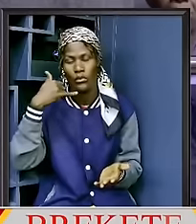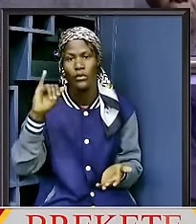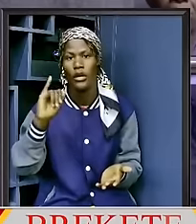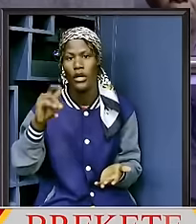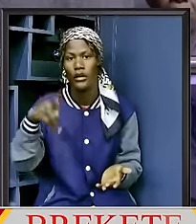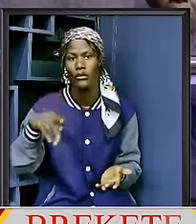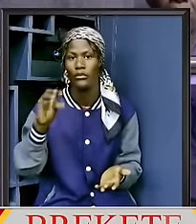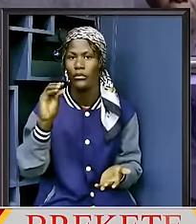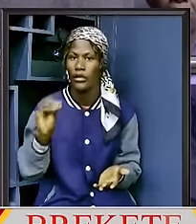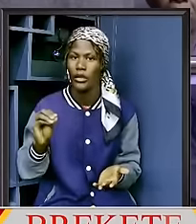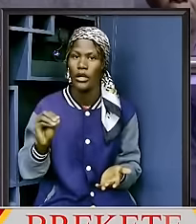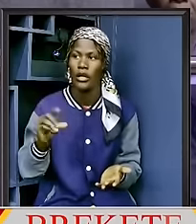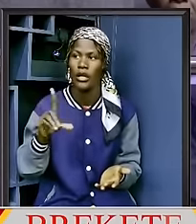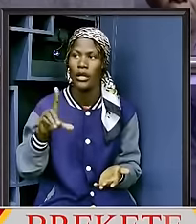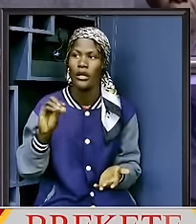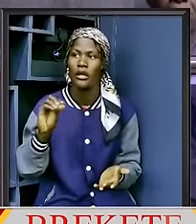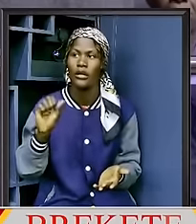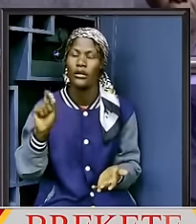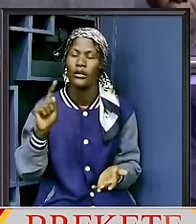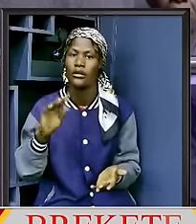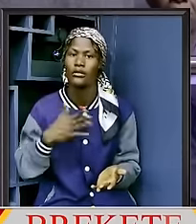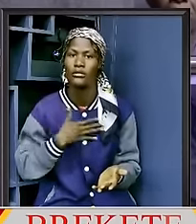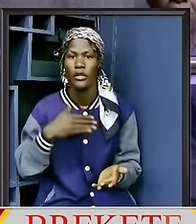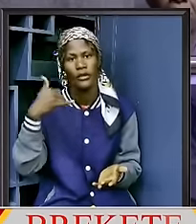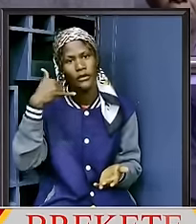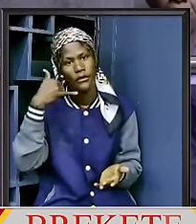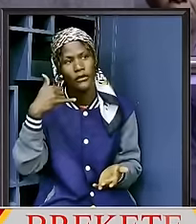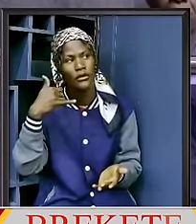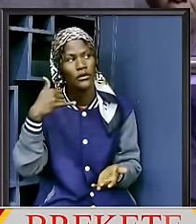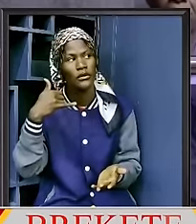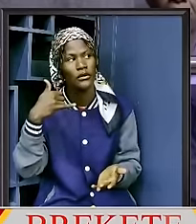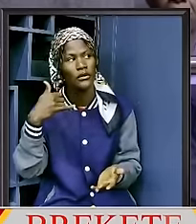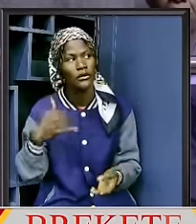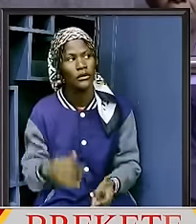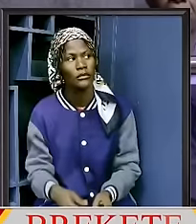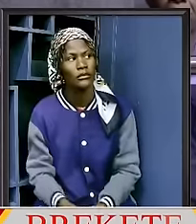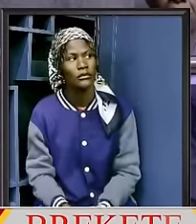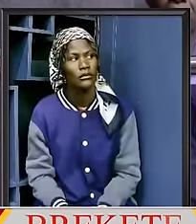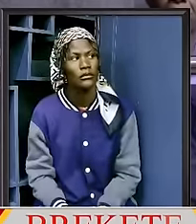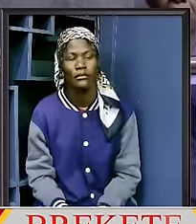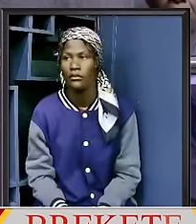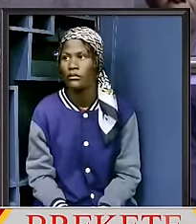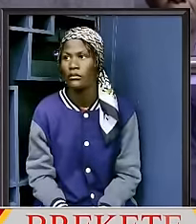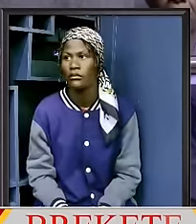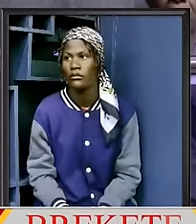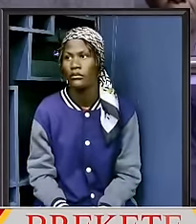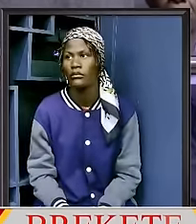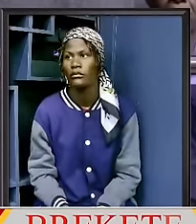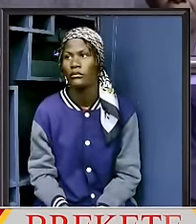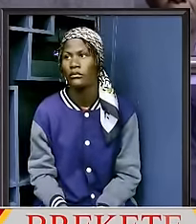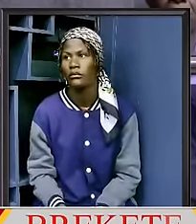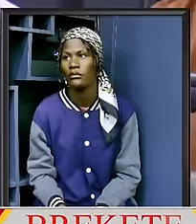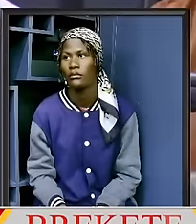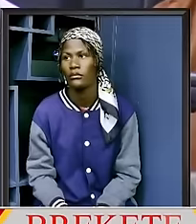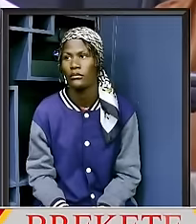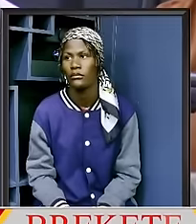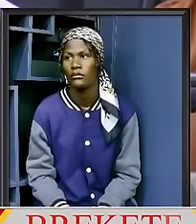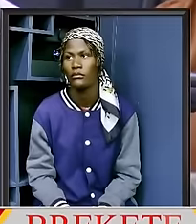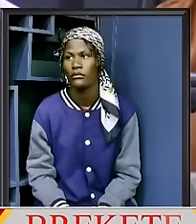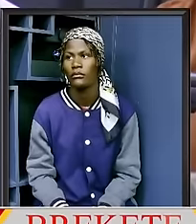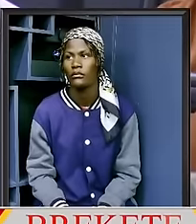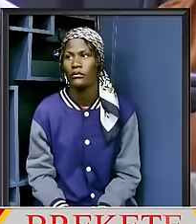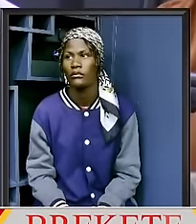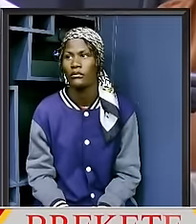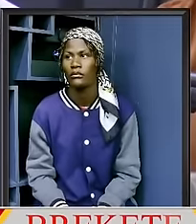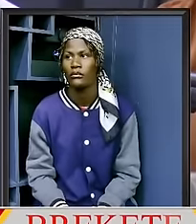phone, I lost my phone like 2 weeks ago. Mm-hmm. I said, no wonder. I make as we try to reach you, your number no go.